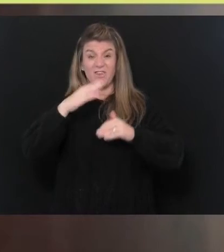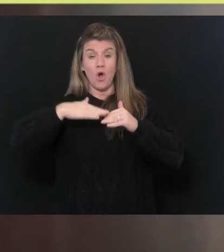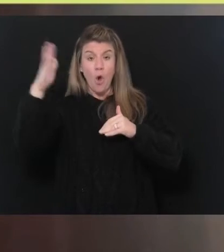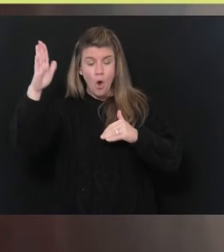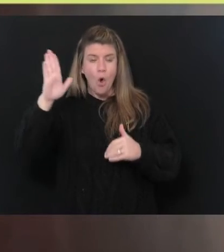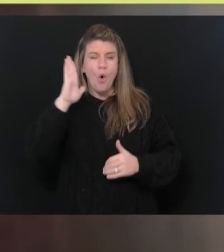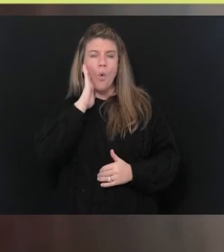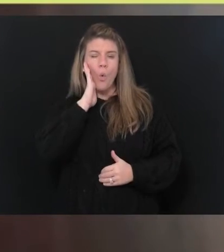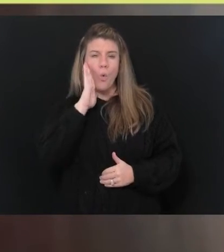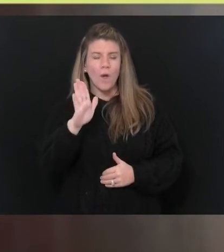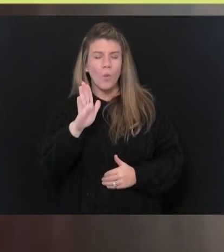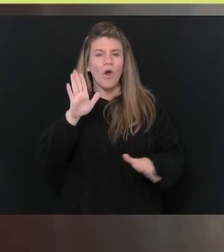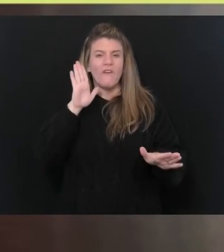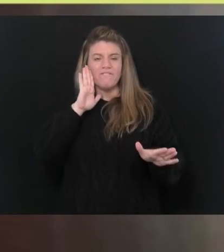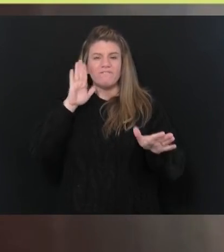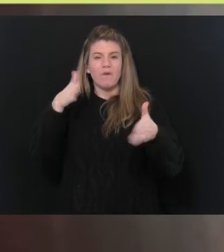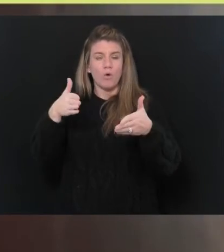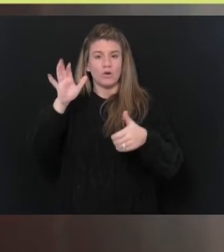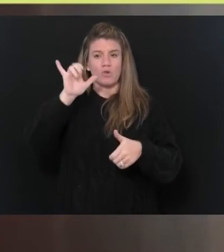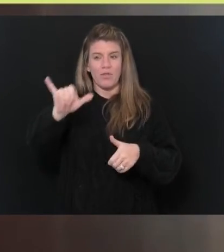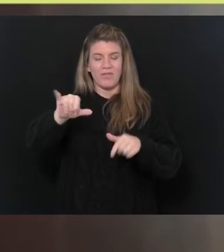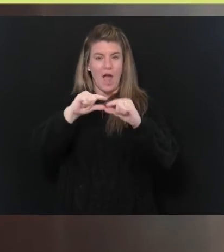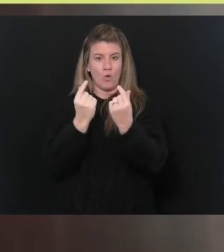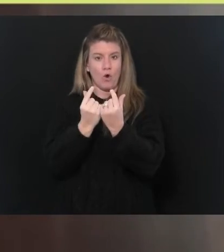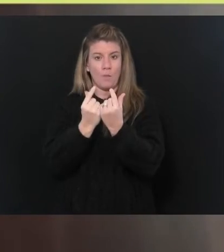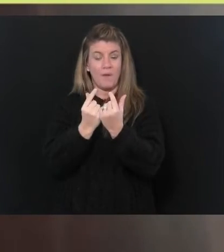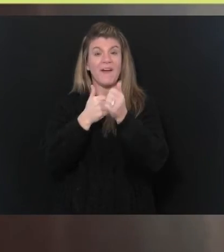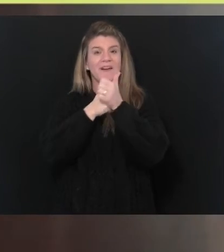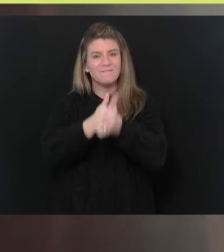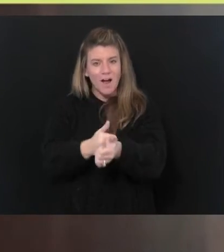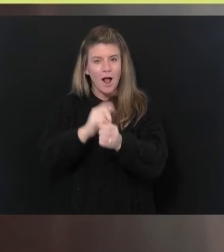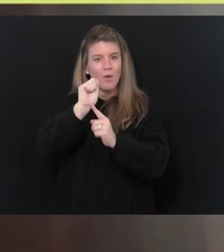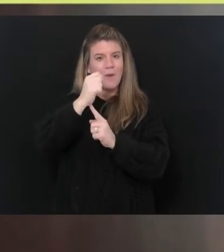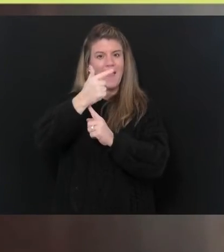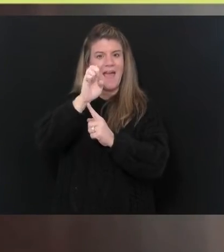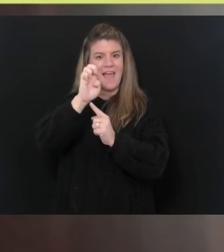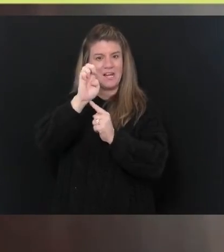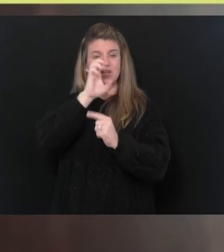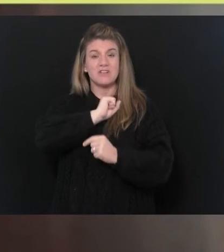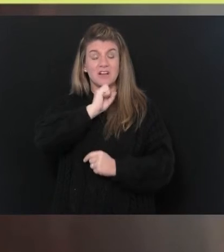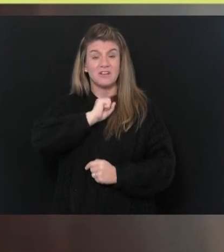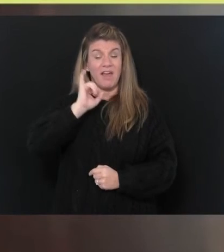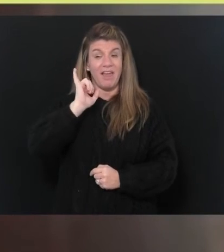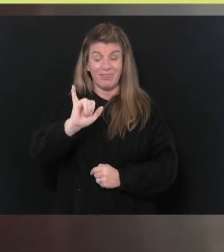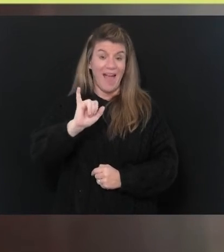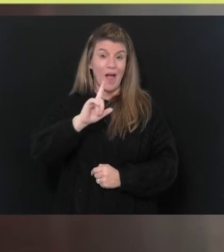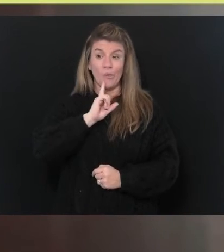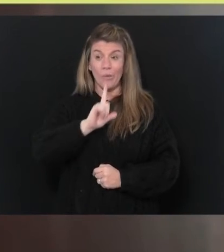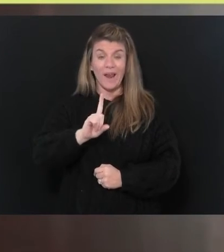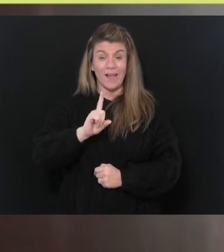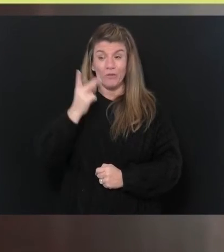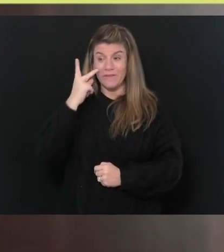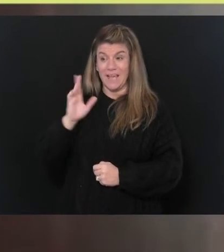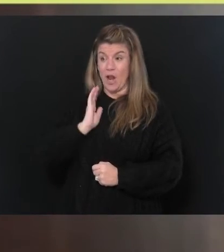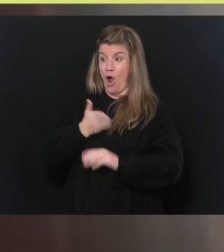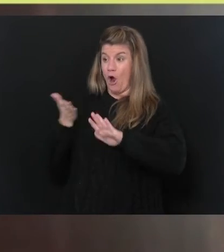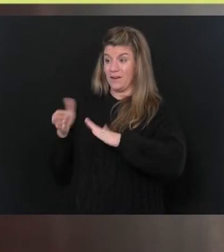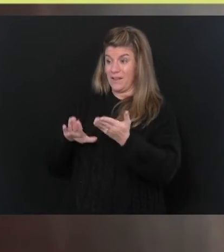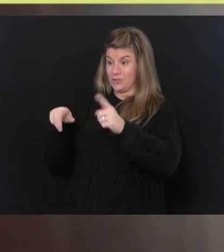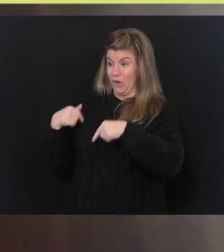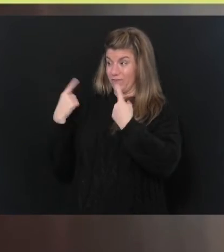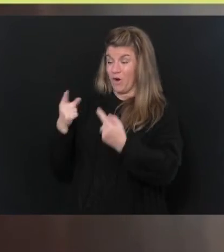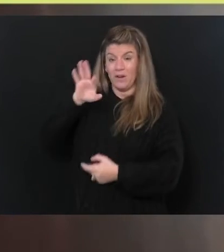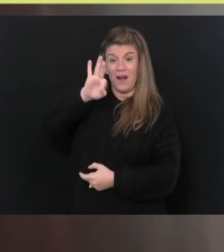will start to focus on that group by age that makes up 97% of the deaths that we've seen in West